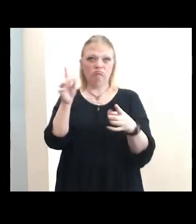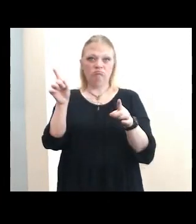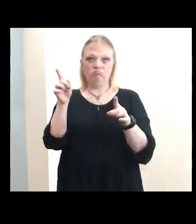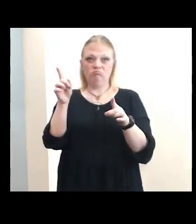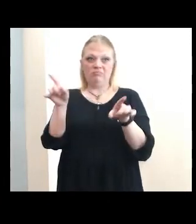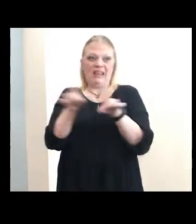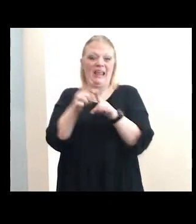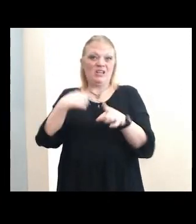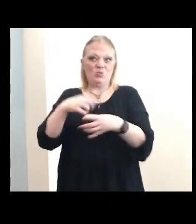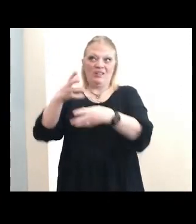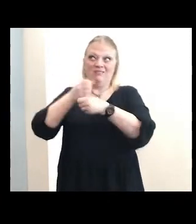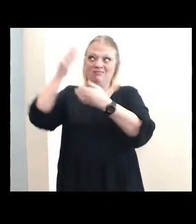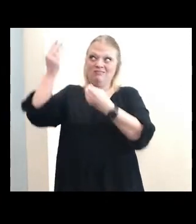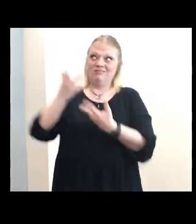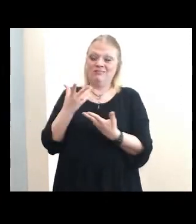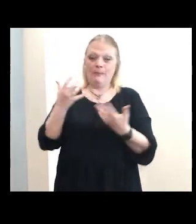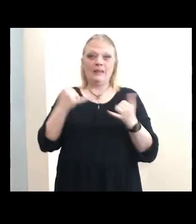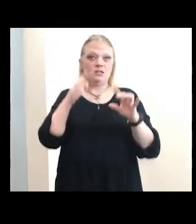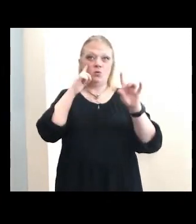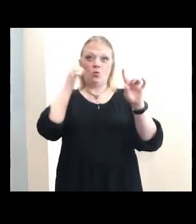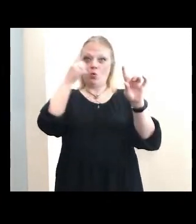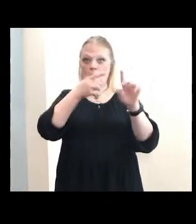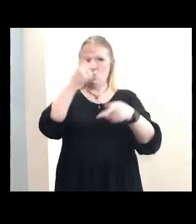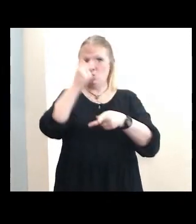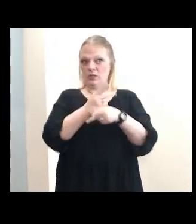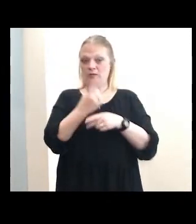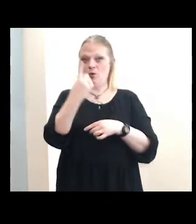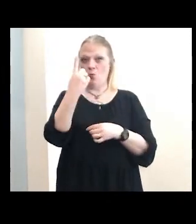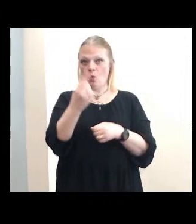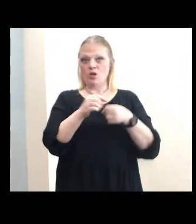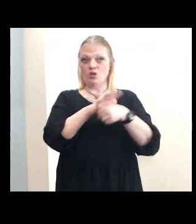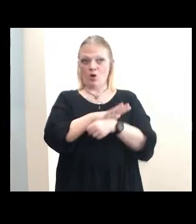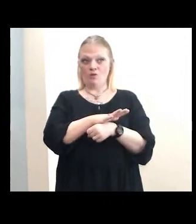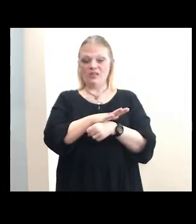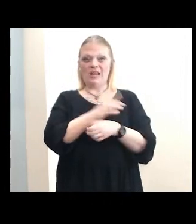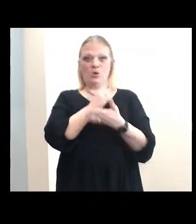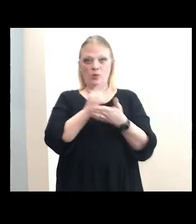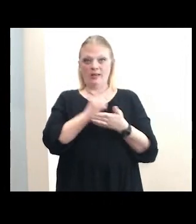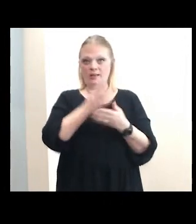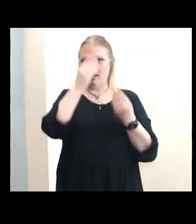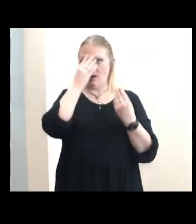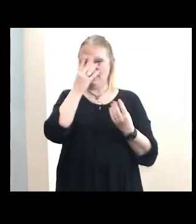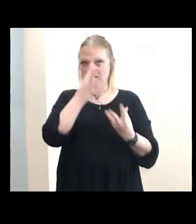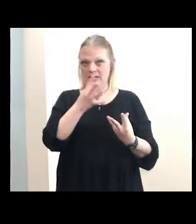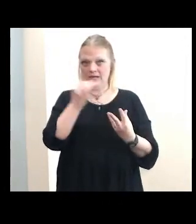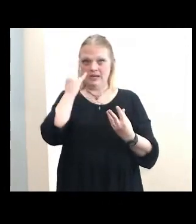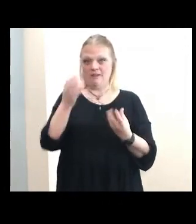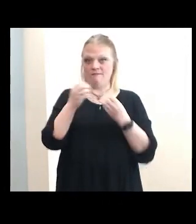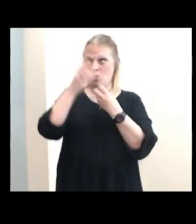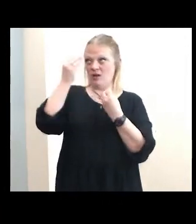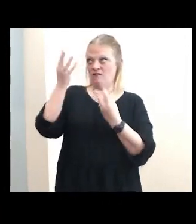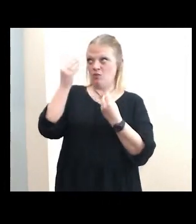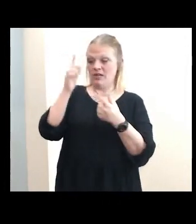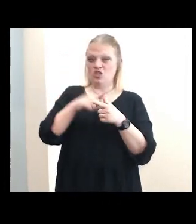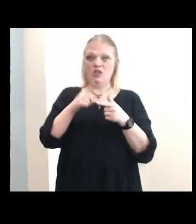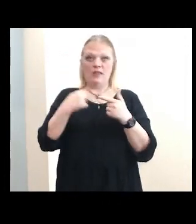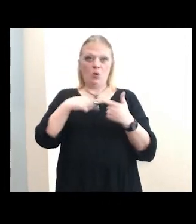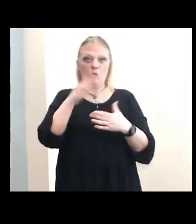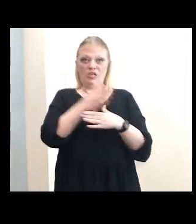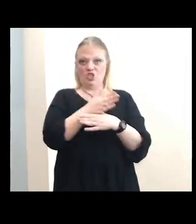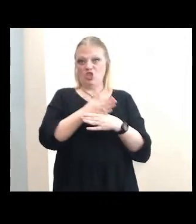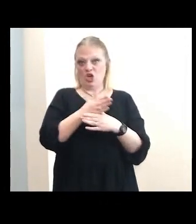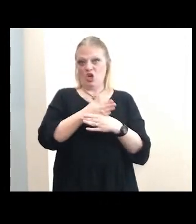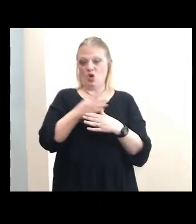it. We are still on the goal of keeping one COVID-19 weekly update, and if we get more information, we share it from either Department of Health or